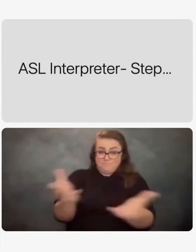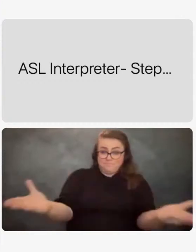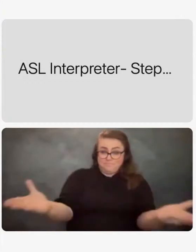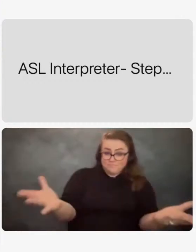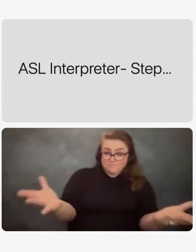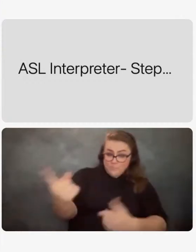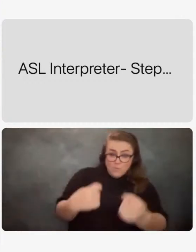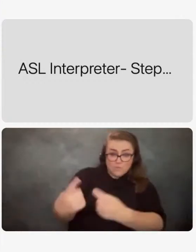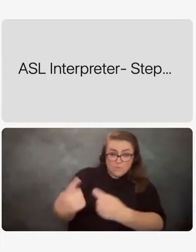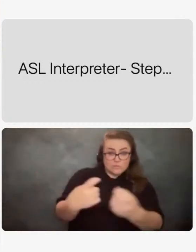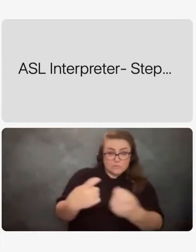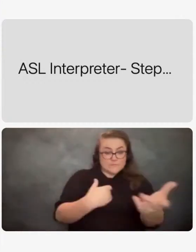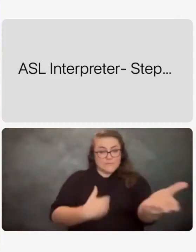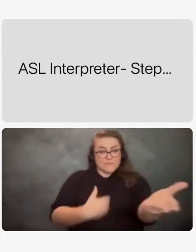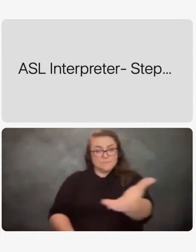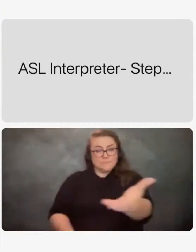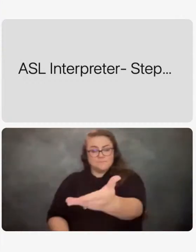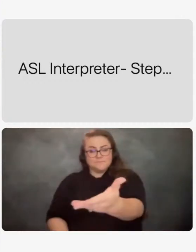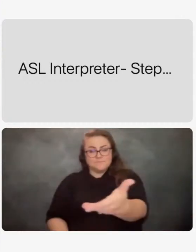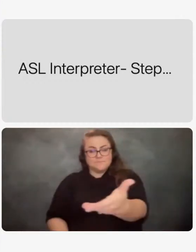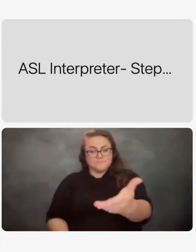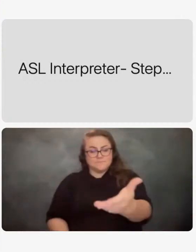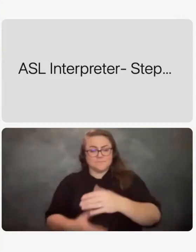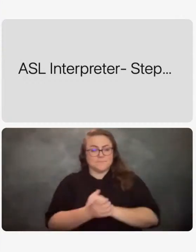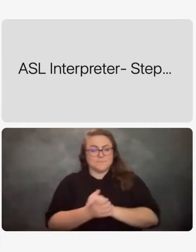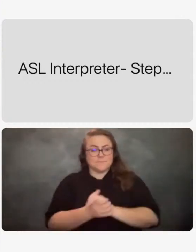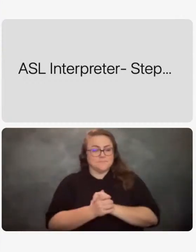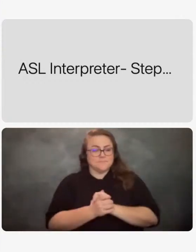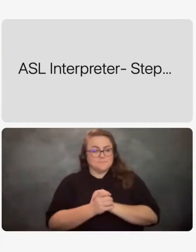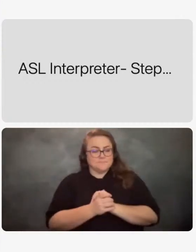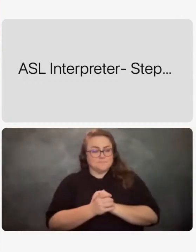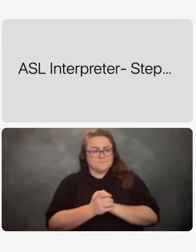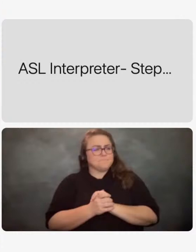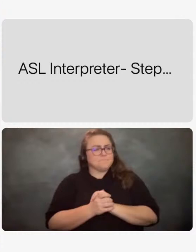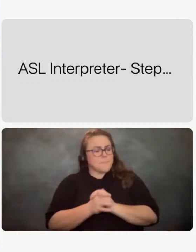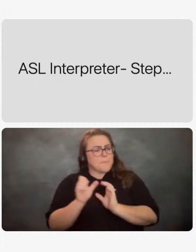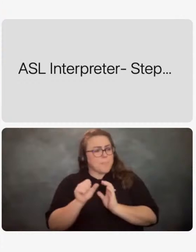you. Thank you, Owen. Questions from the board?